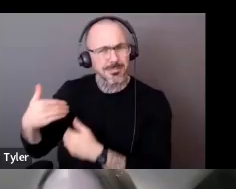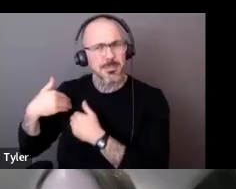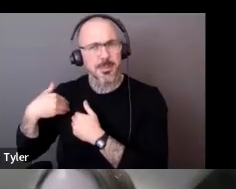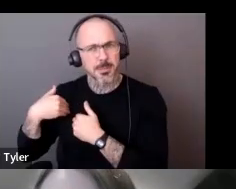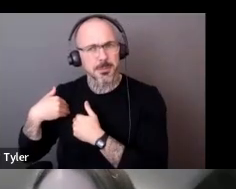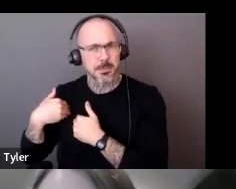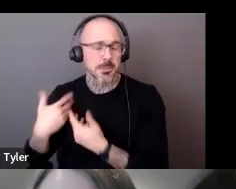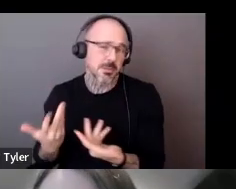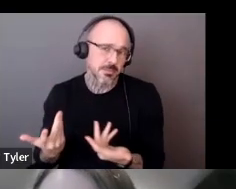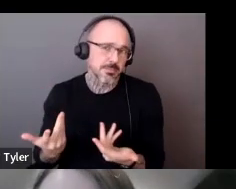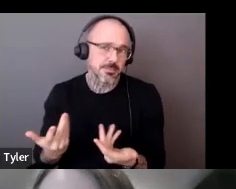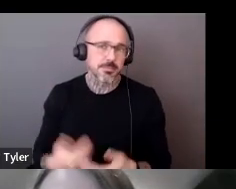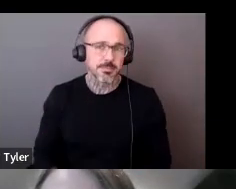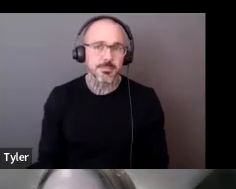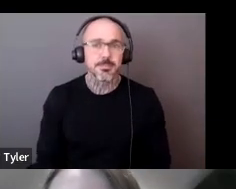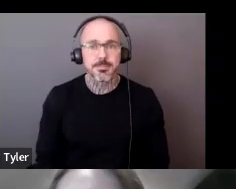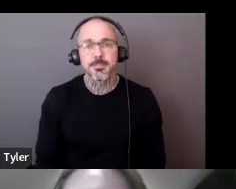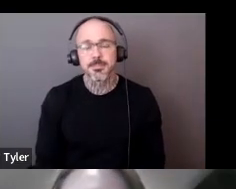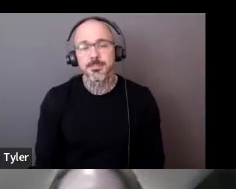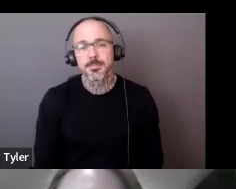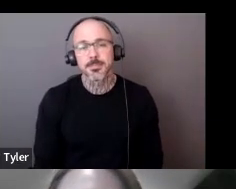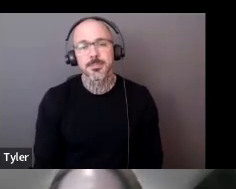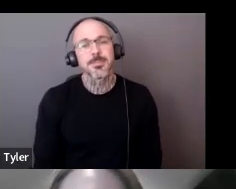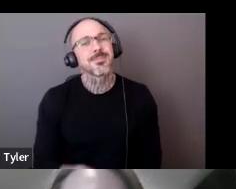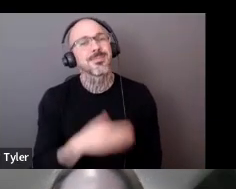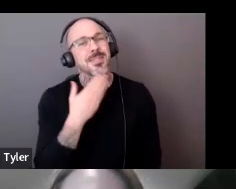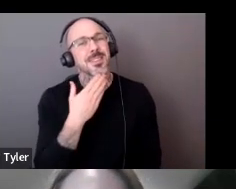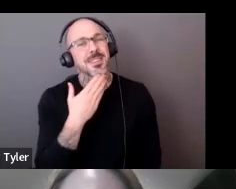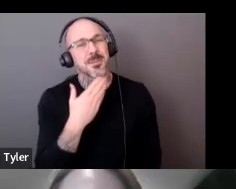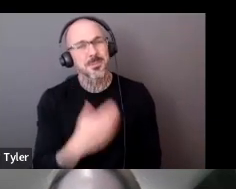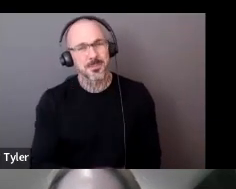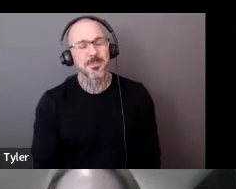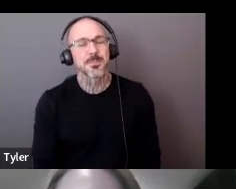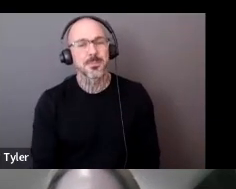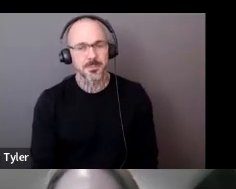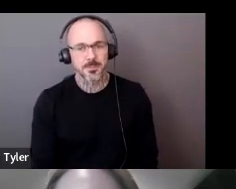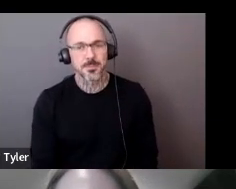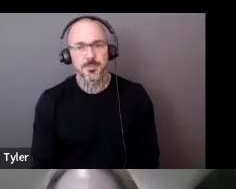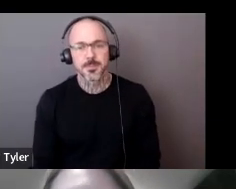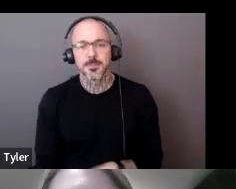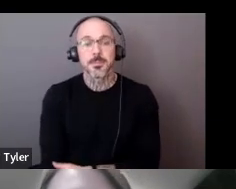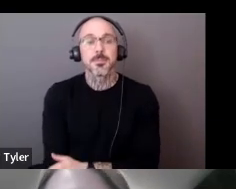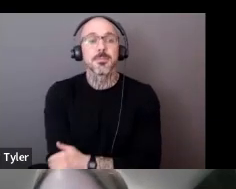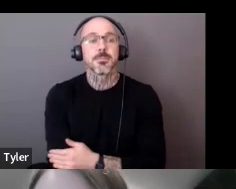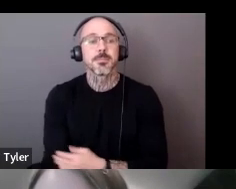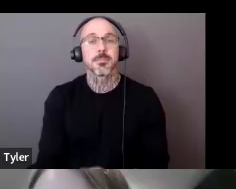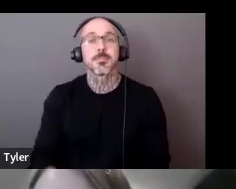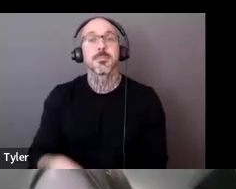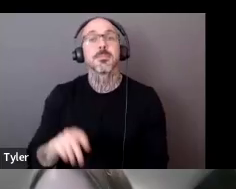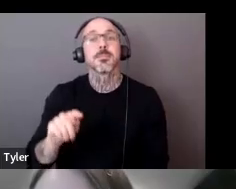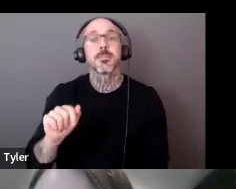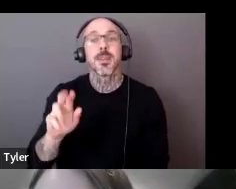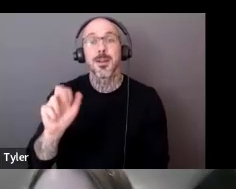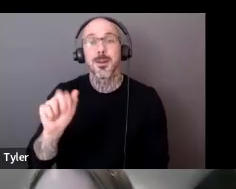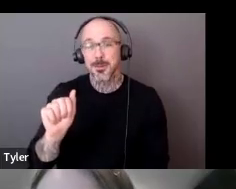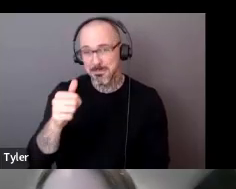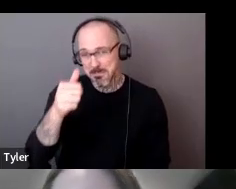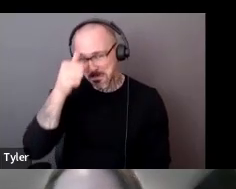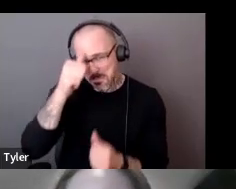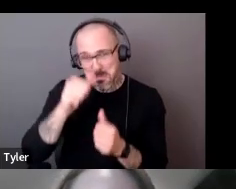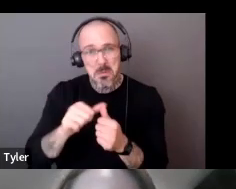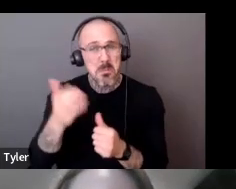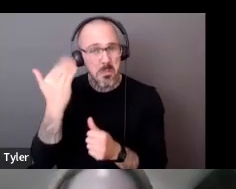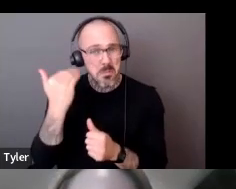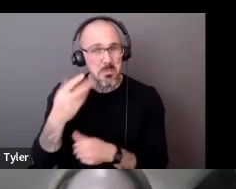That's what I'd say. Thank you so much. I remember, Tara, when you and I were preparing for this panel discussion, you